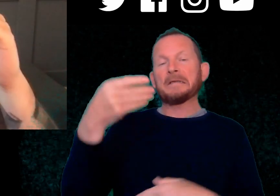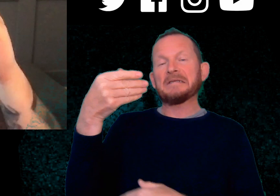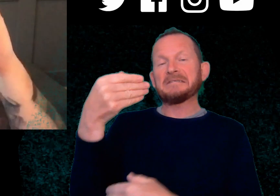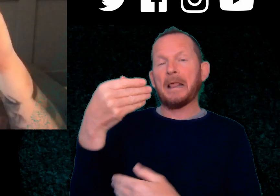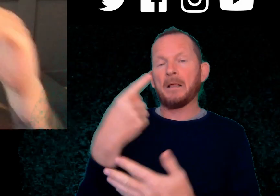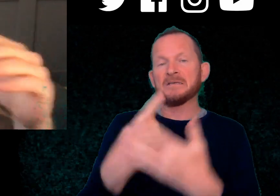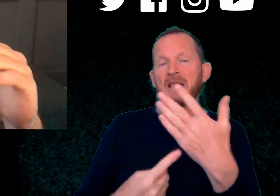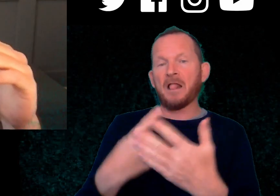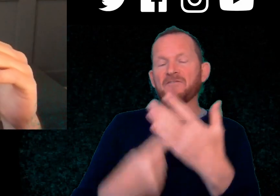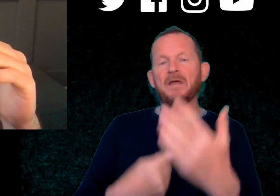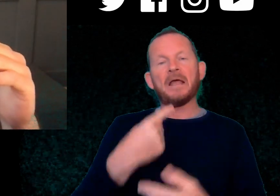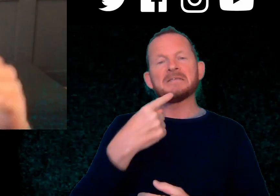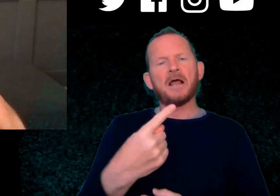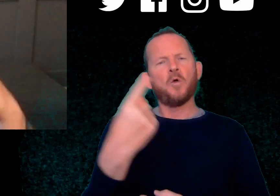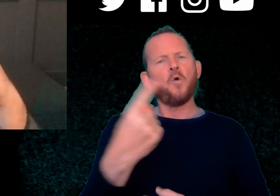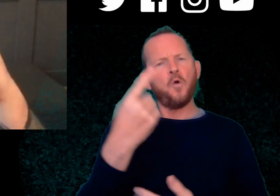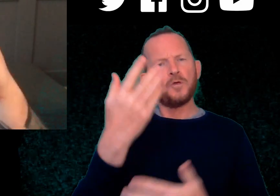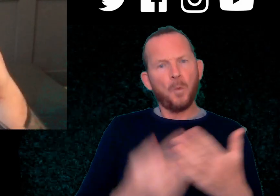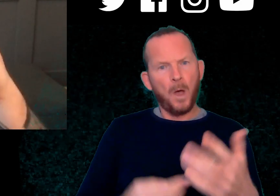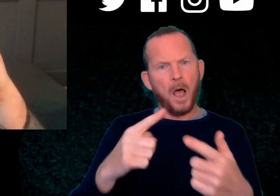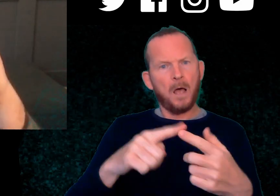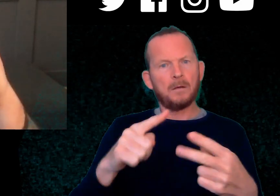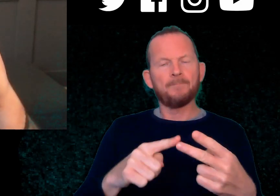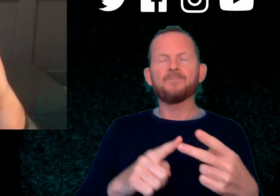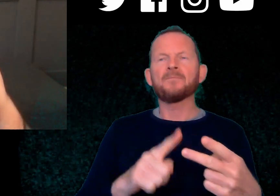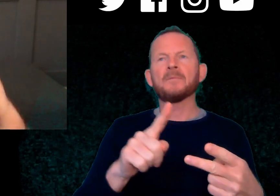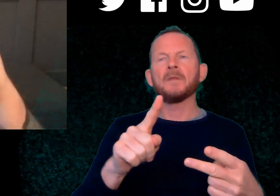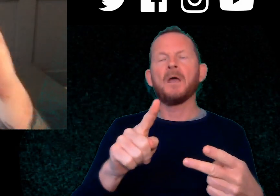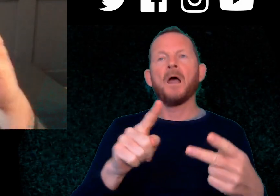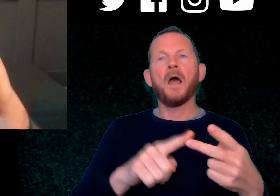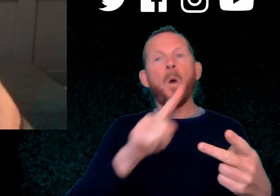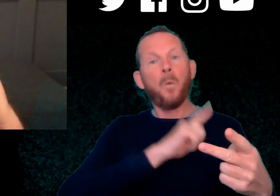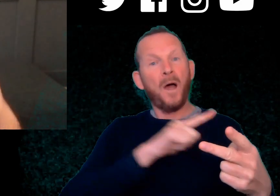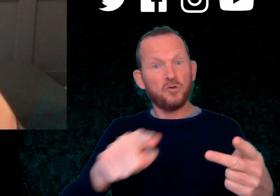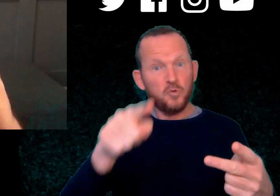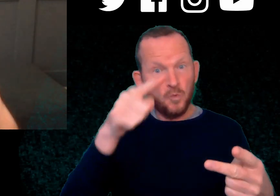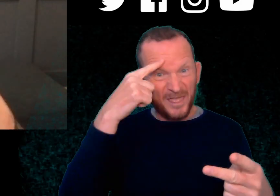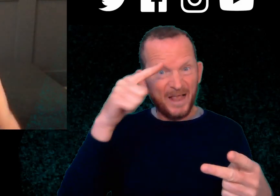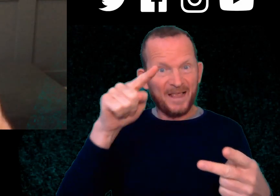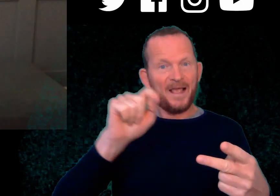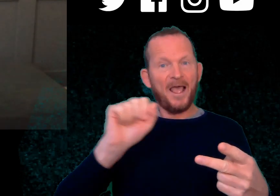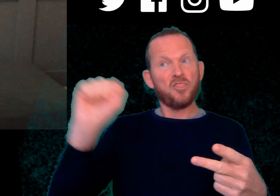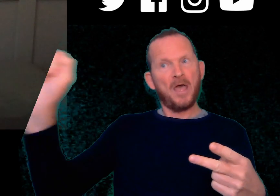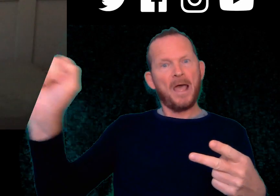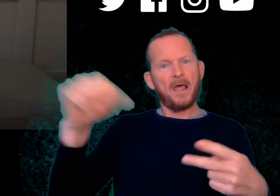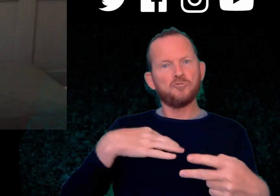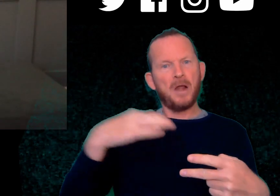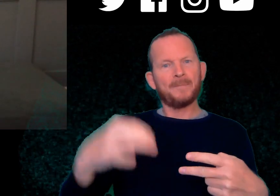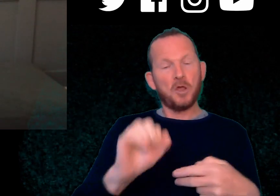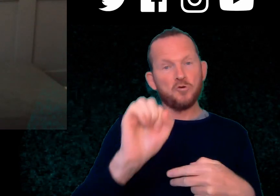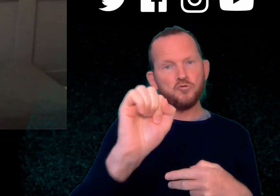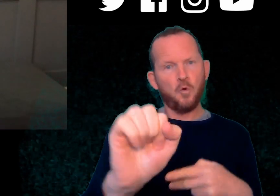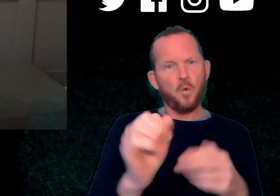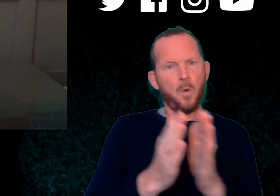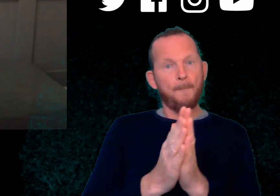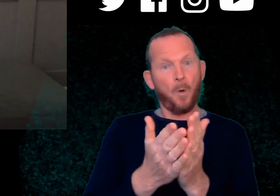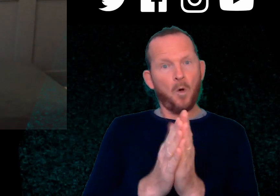want to tell them a bit about who you are, a bit about why you think they should represent your